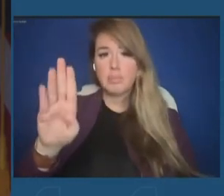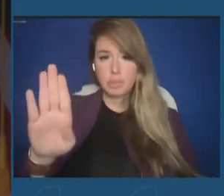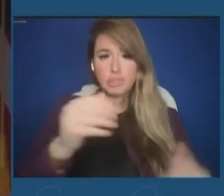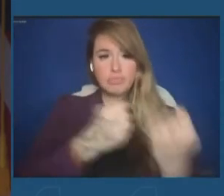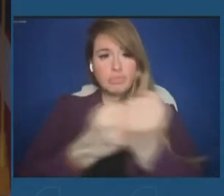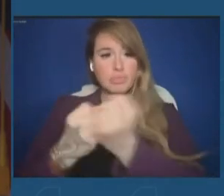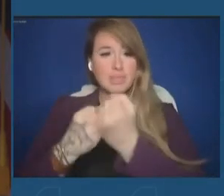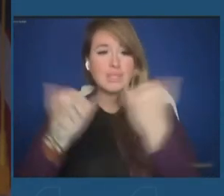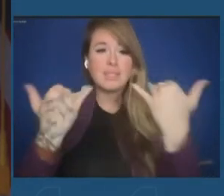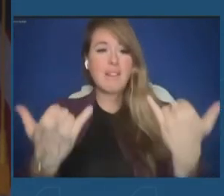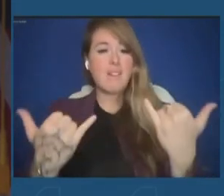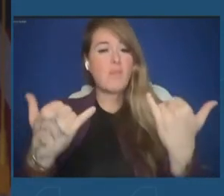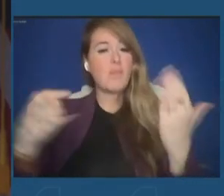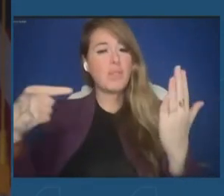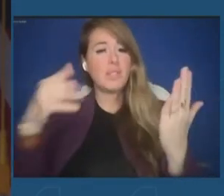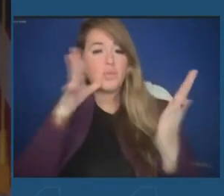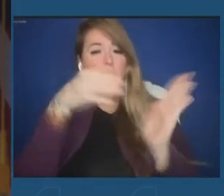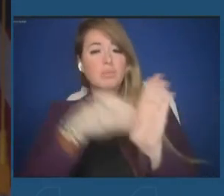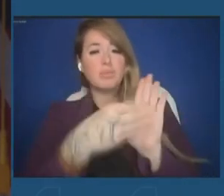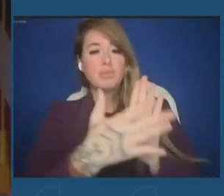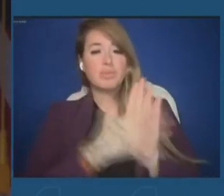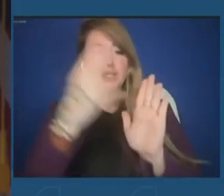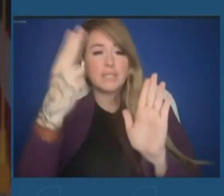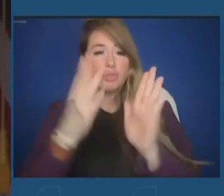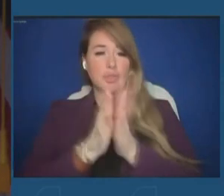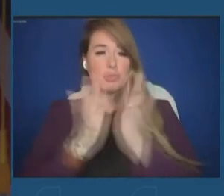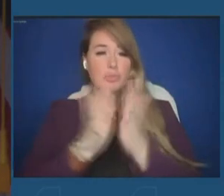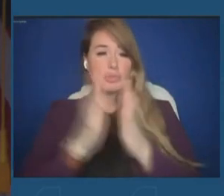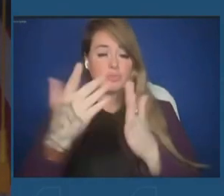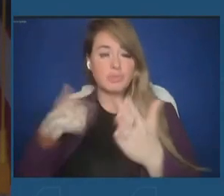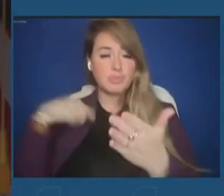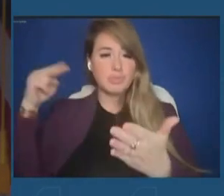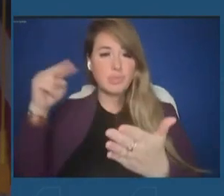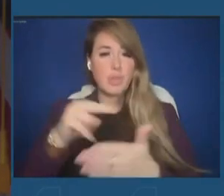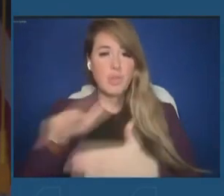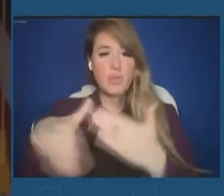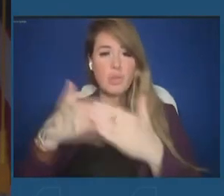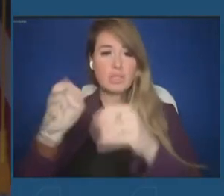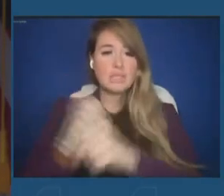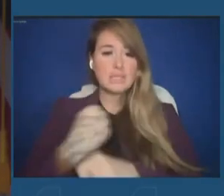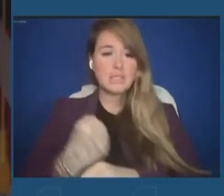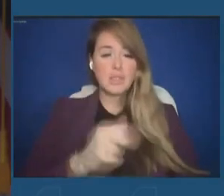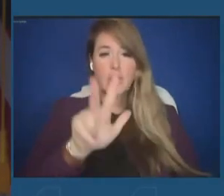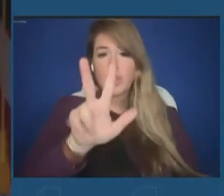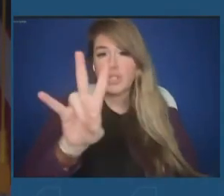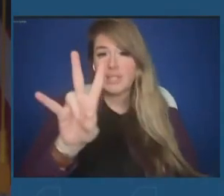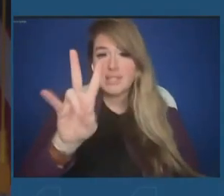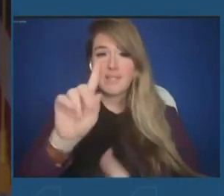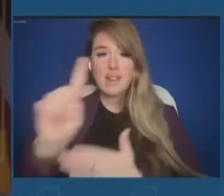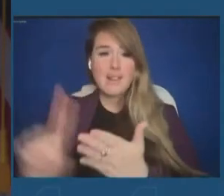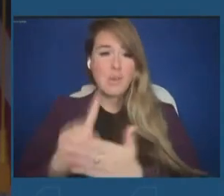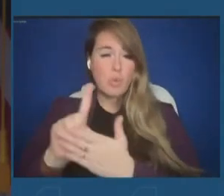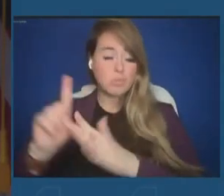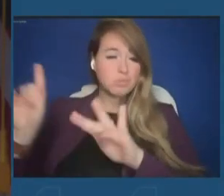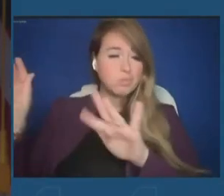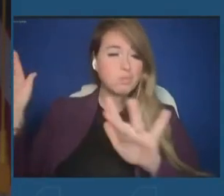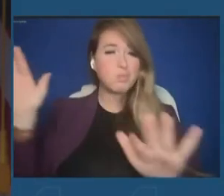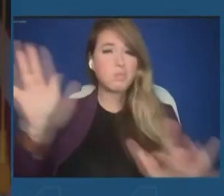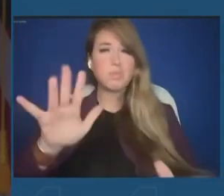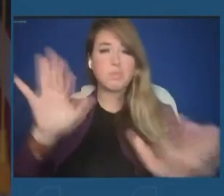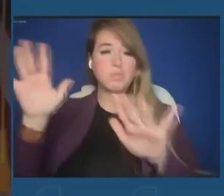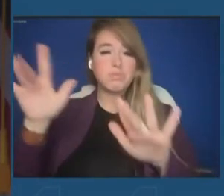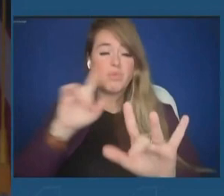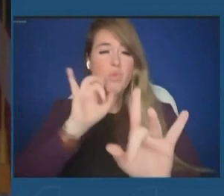in the history books. I can go through all the statistics, 37 hours of blizzard, meaning blinding, dangerous